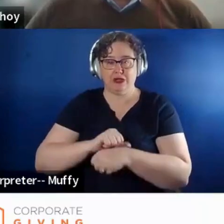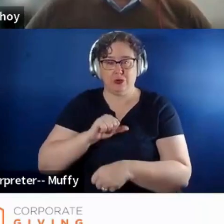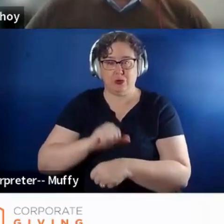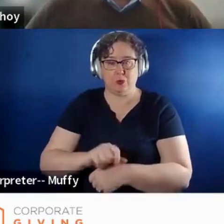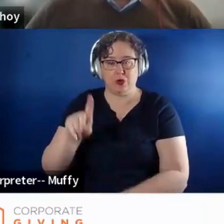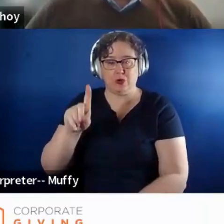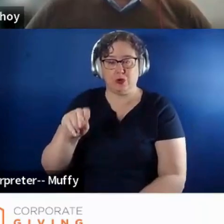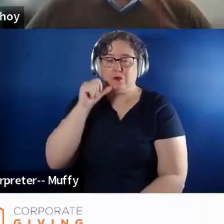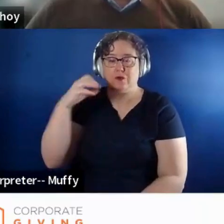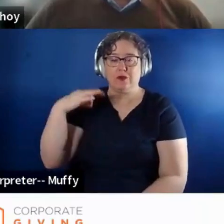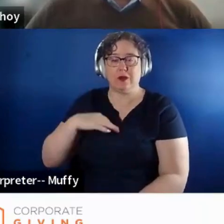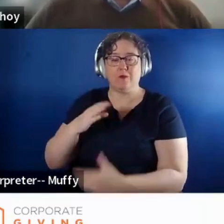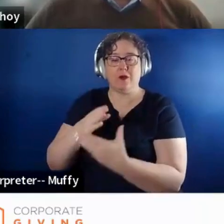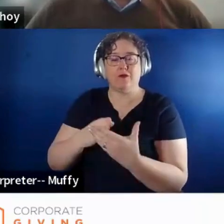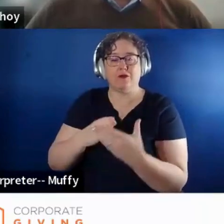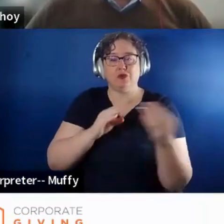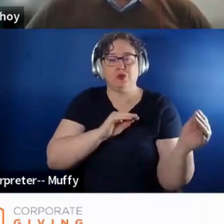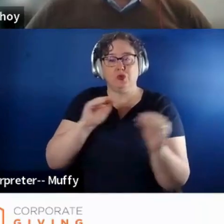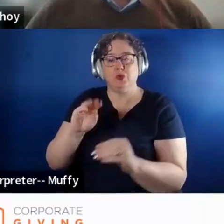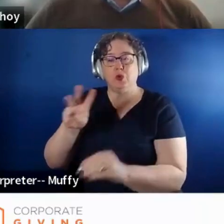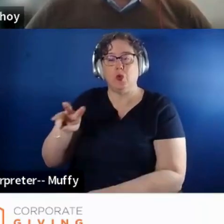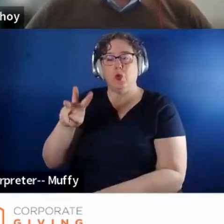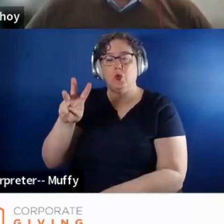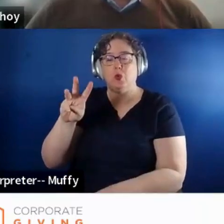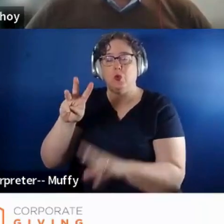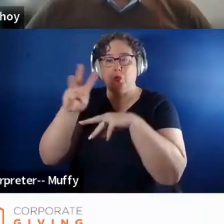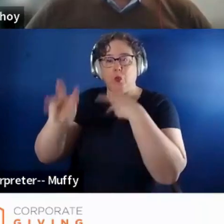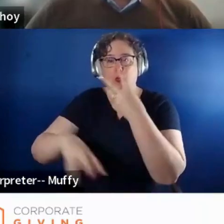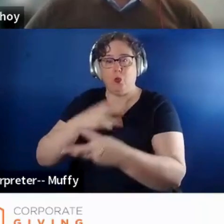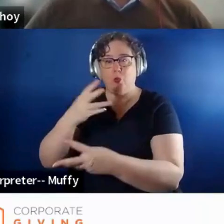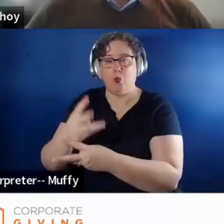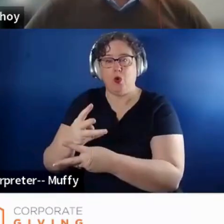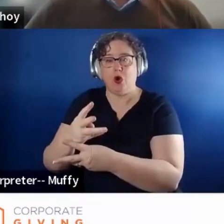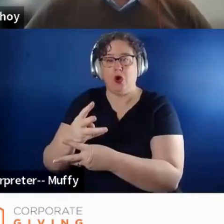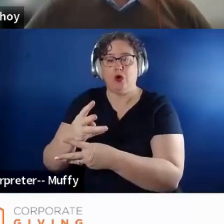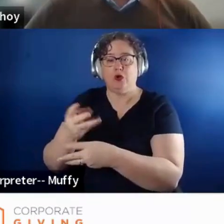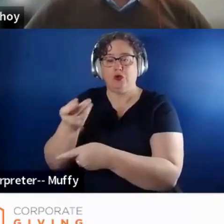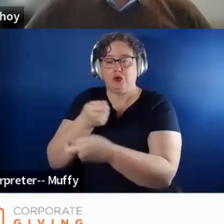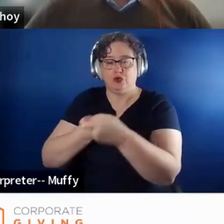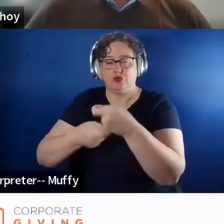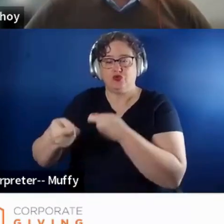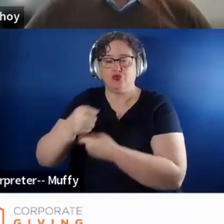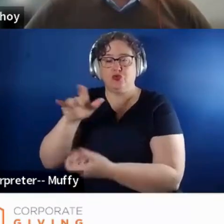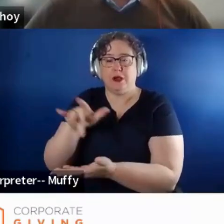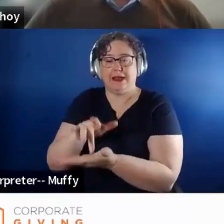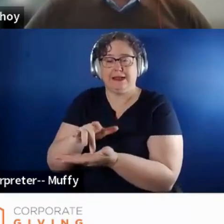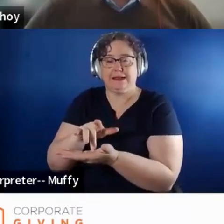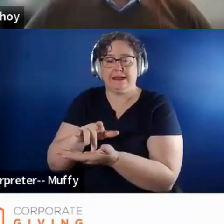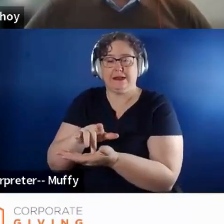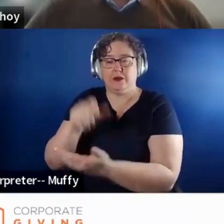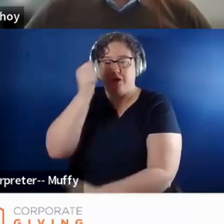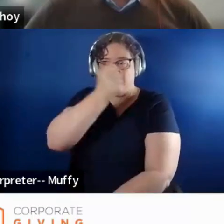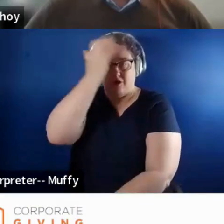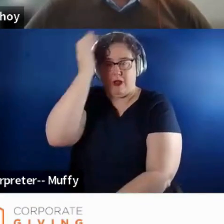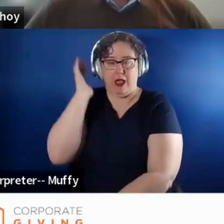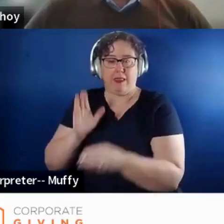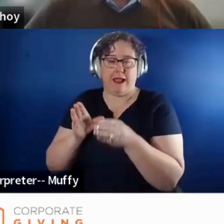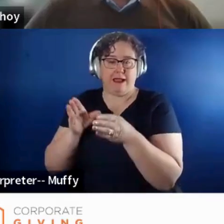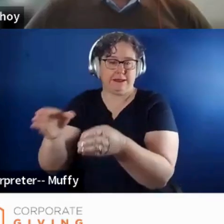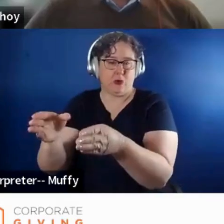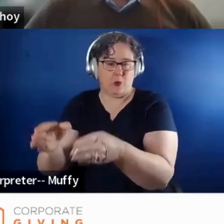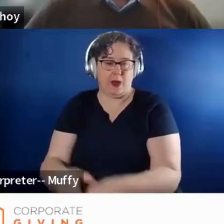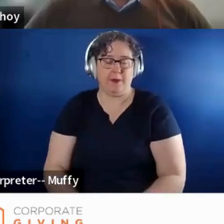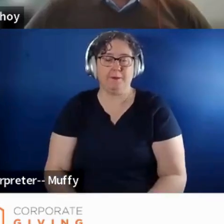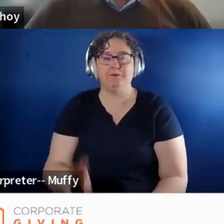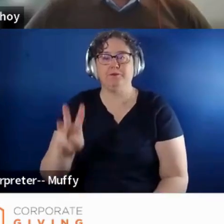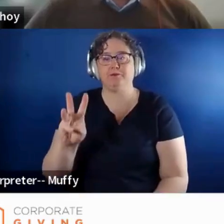the nonprofit sector over to the World Trade Center on Alaska Way. As a matter